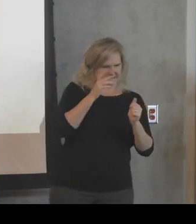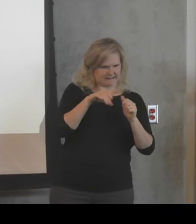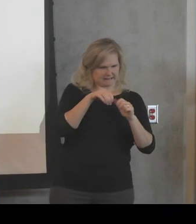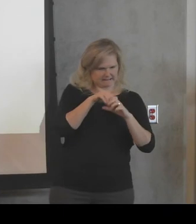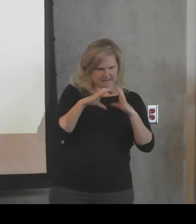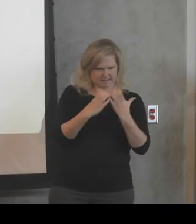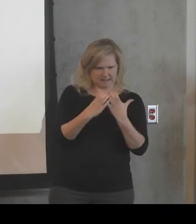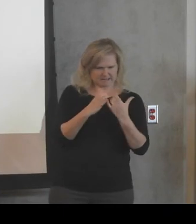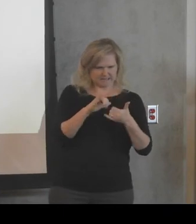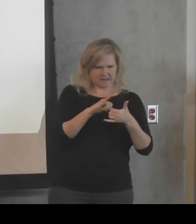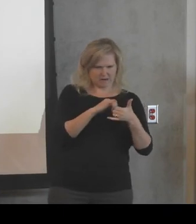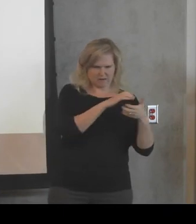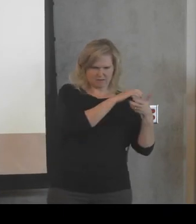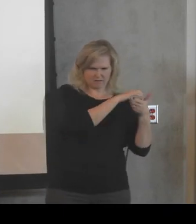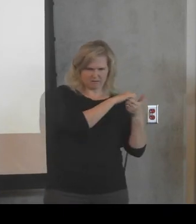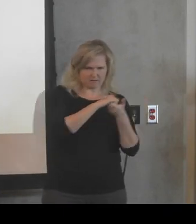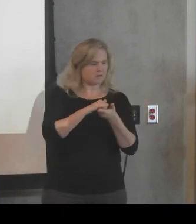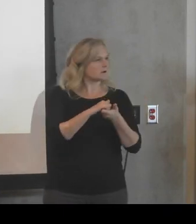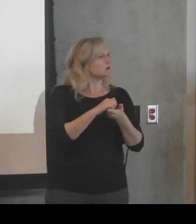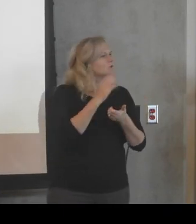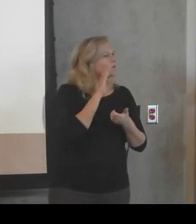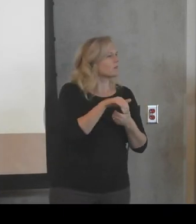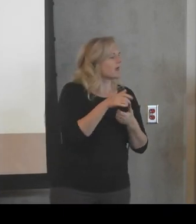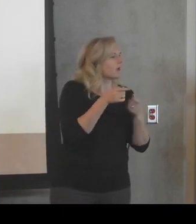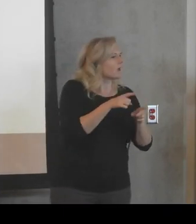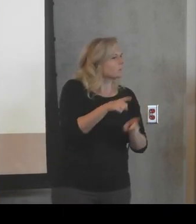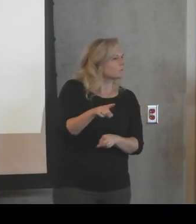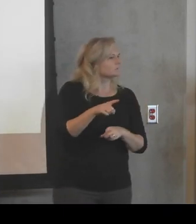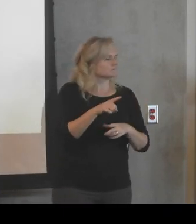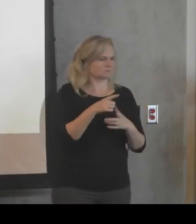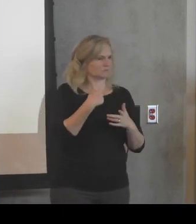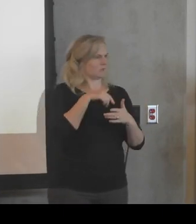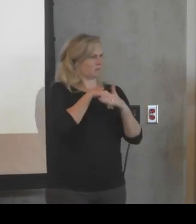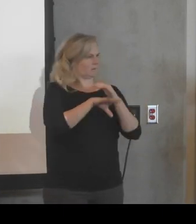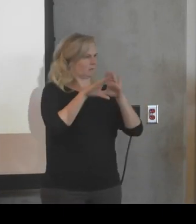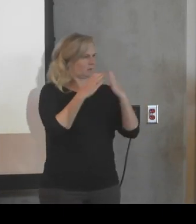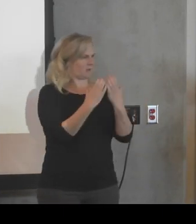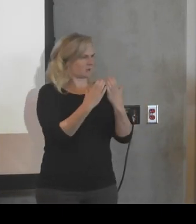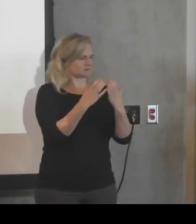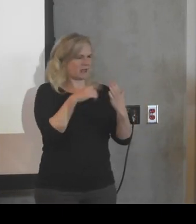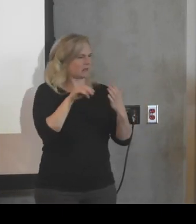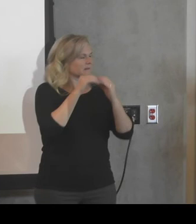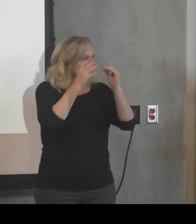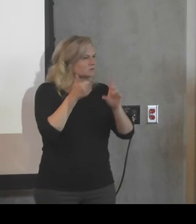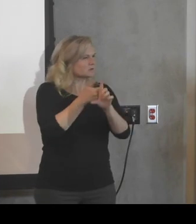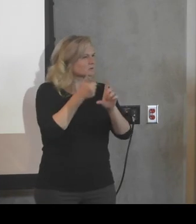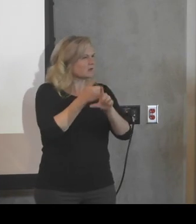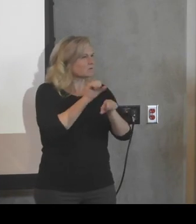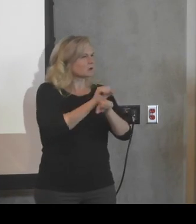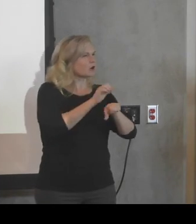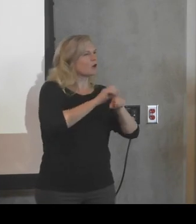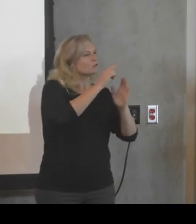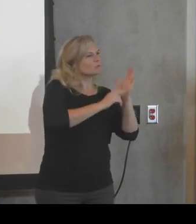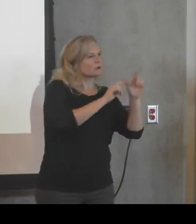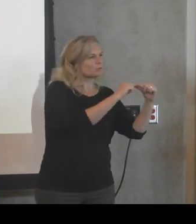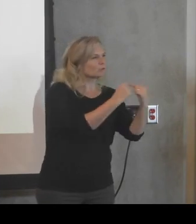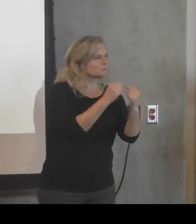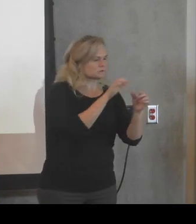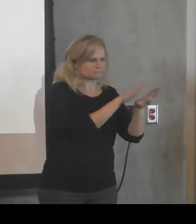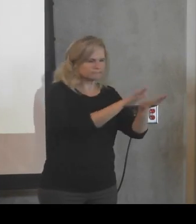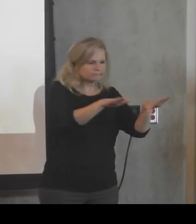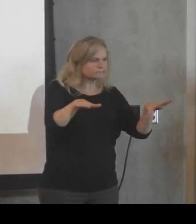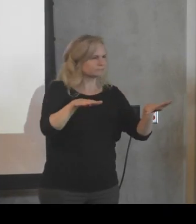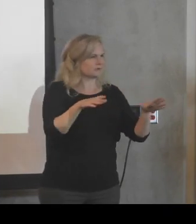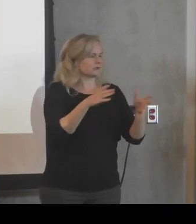the classroom and the teacher is working on the reading groups. You have the group of kids working or using